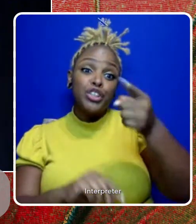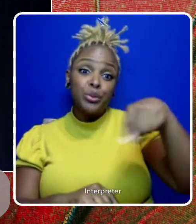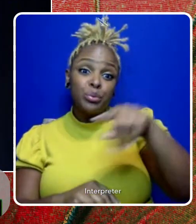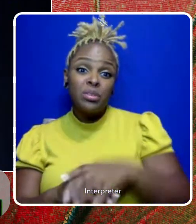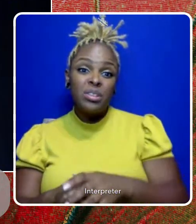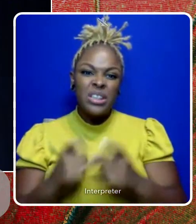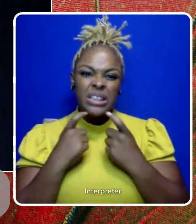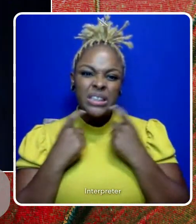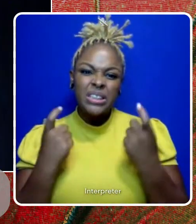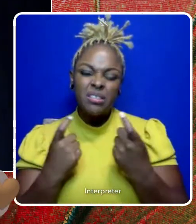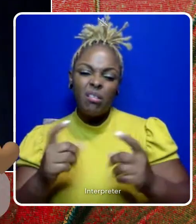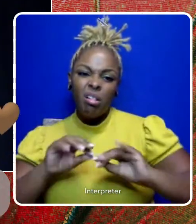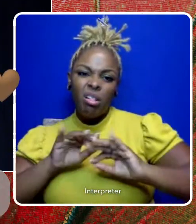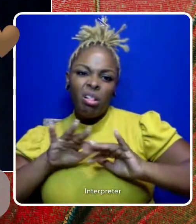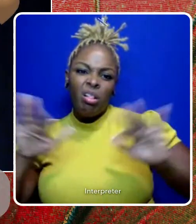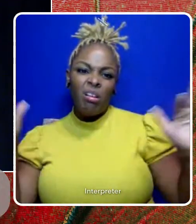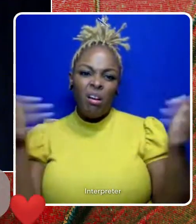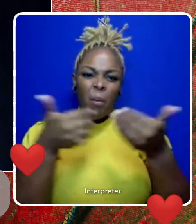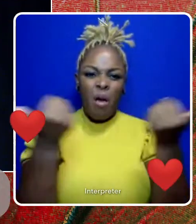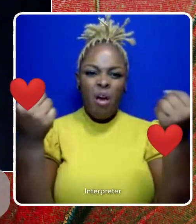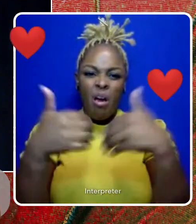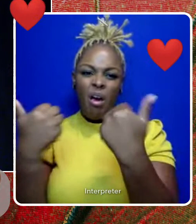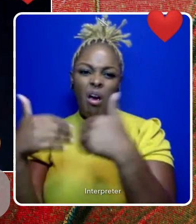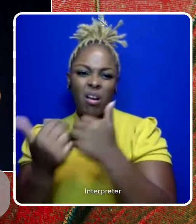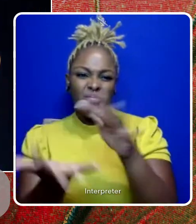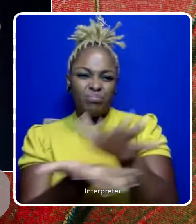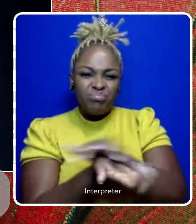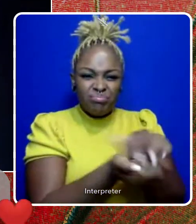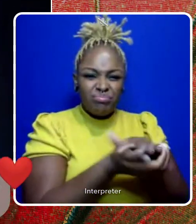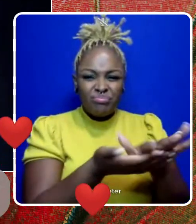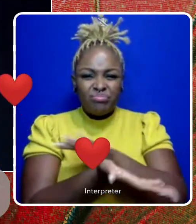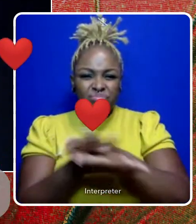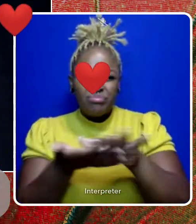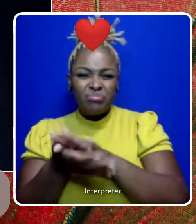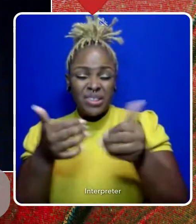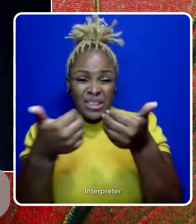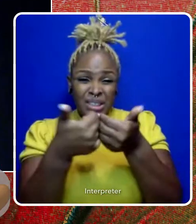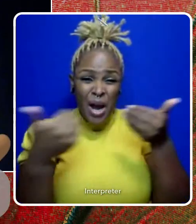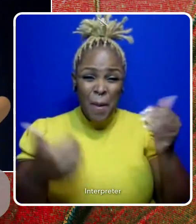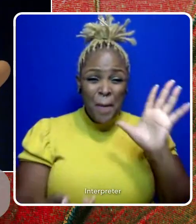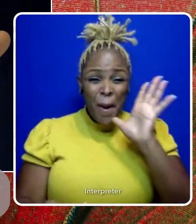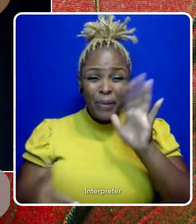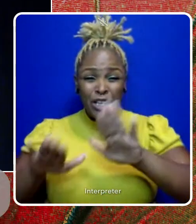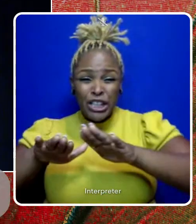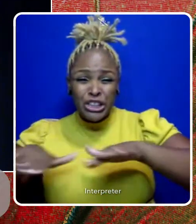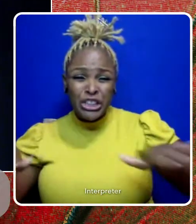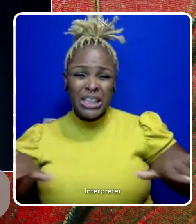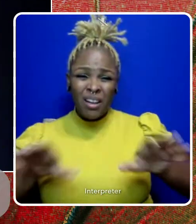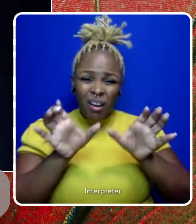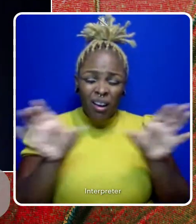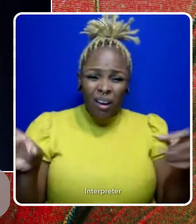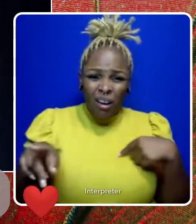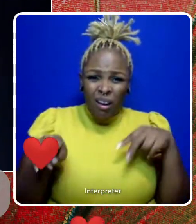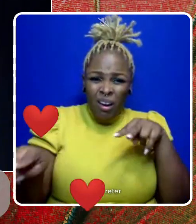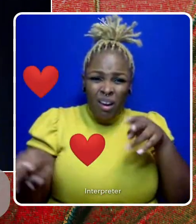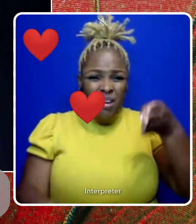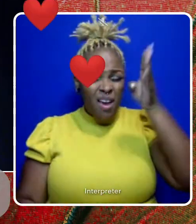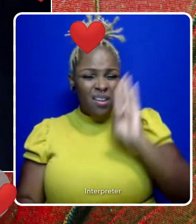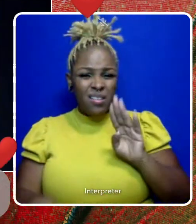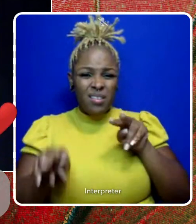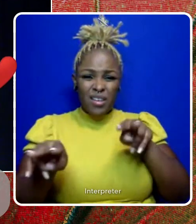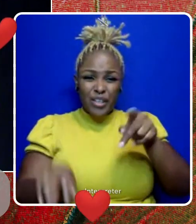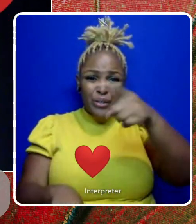mothers and their children. Because of you, there are more prayers for dead children than alive ones. On